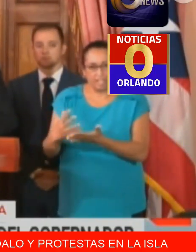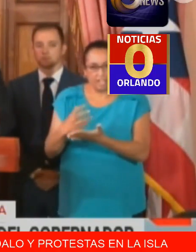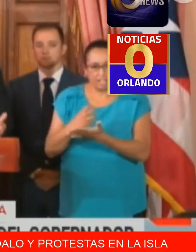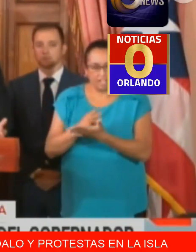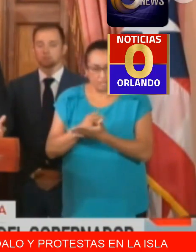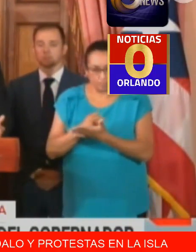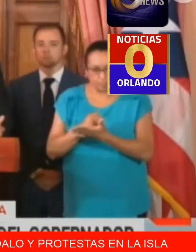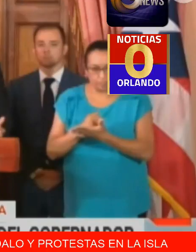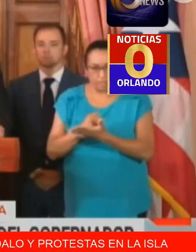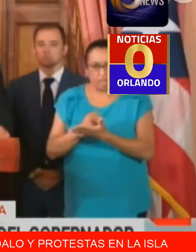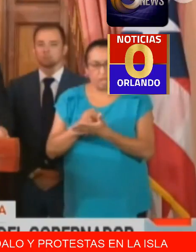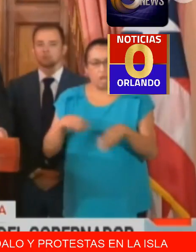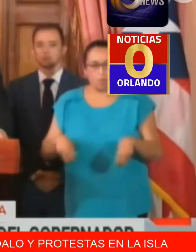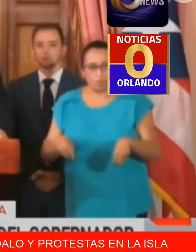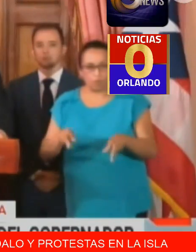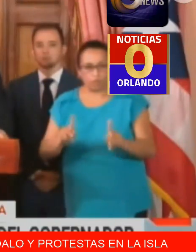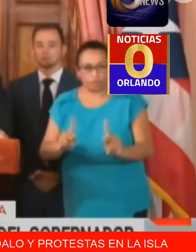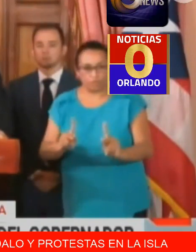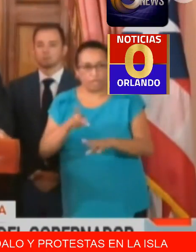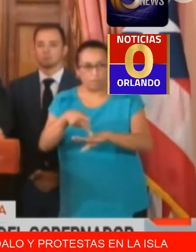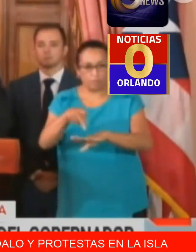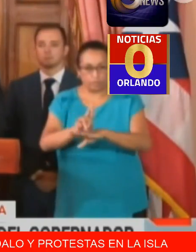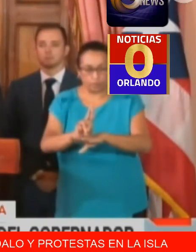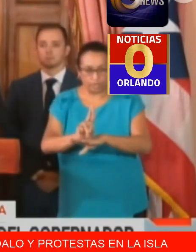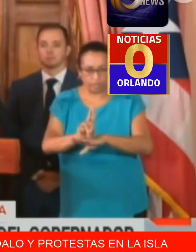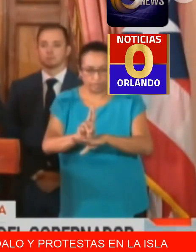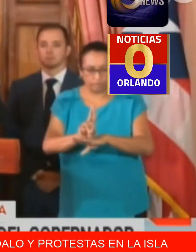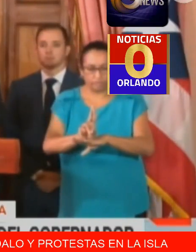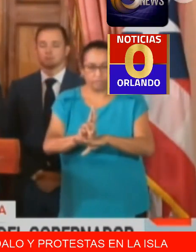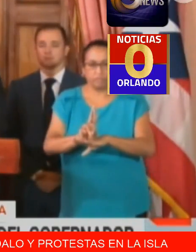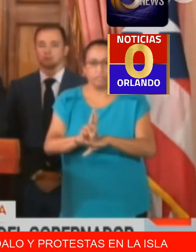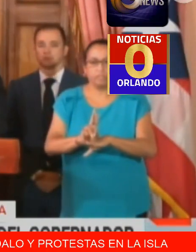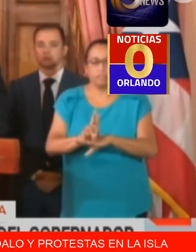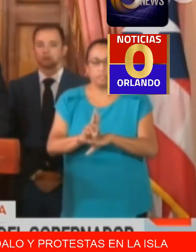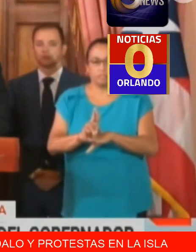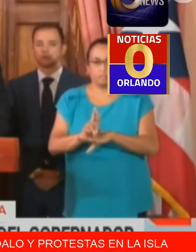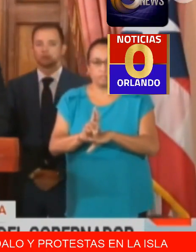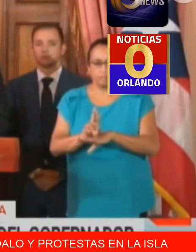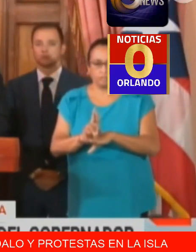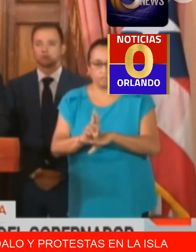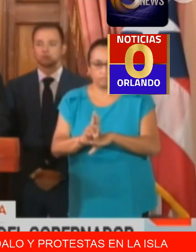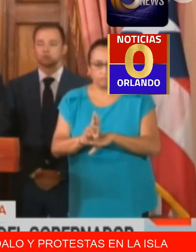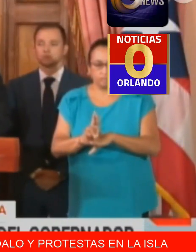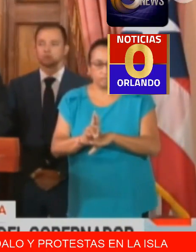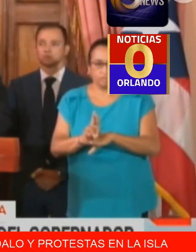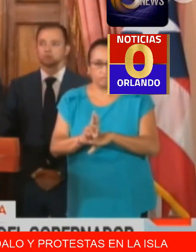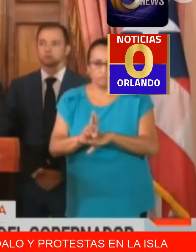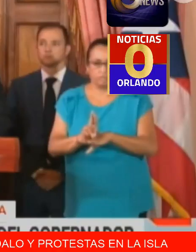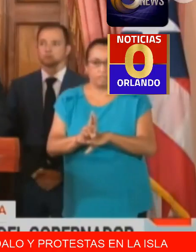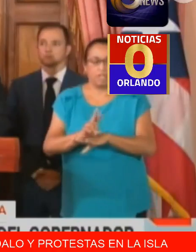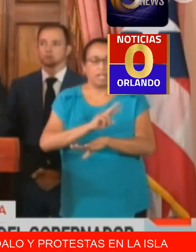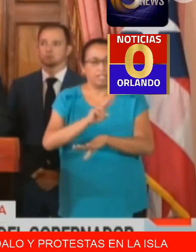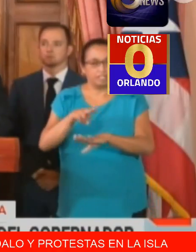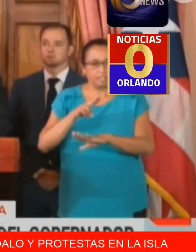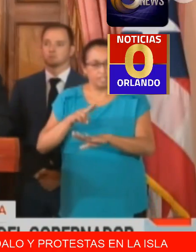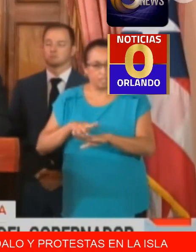working with unique opportunities now in Puerto Rico. I know that in the short run, there is,